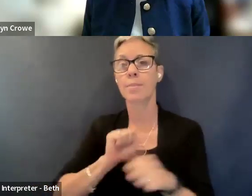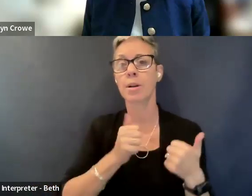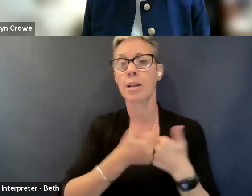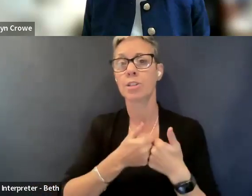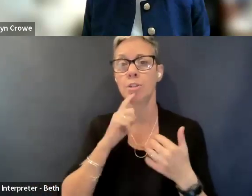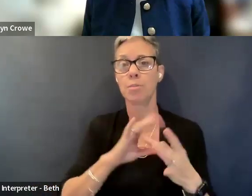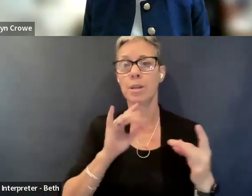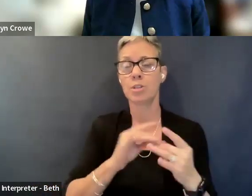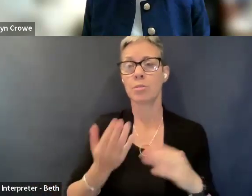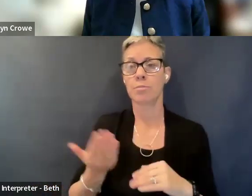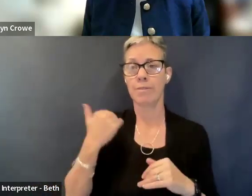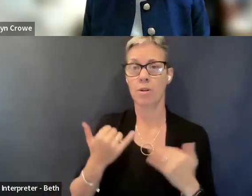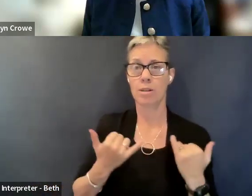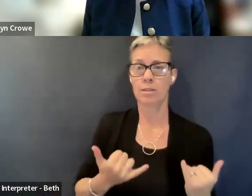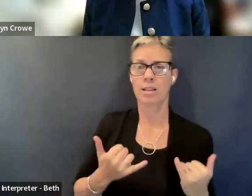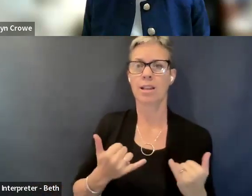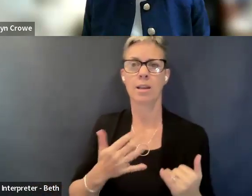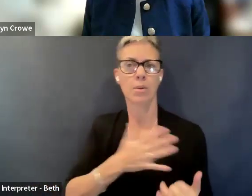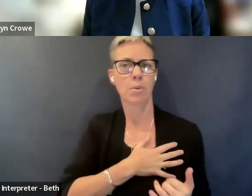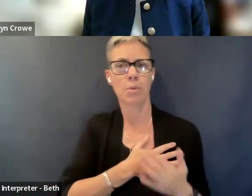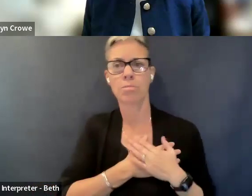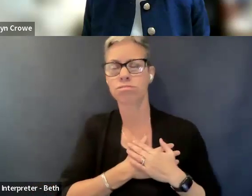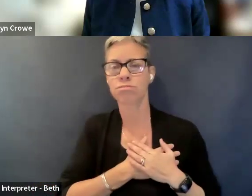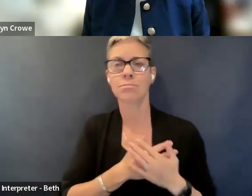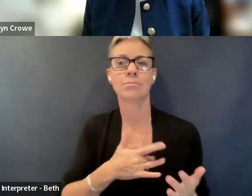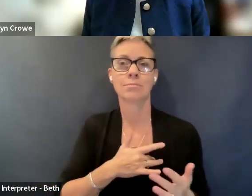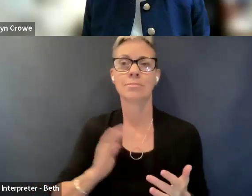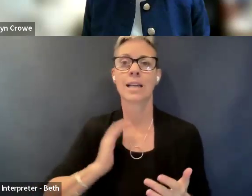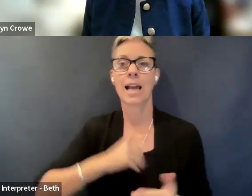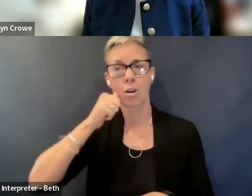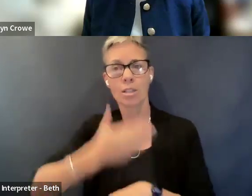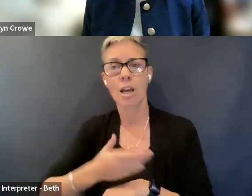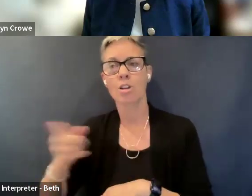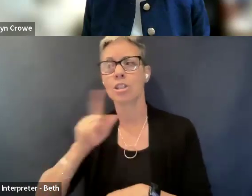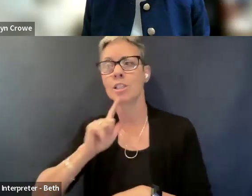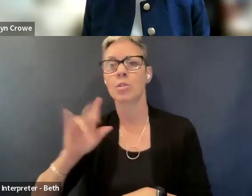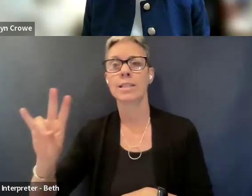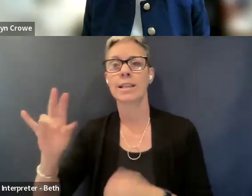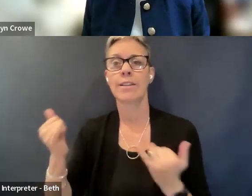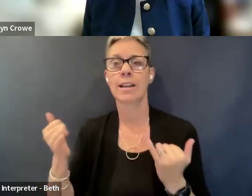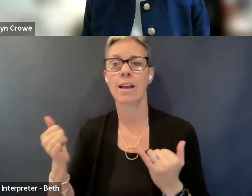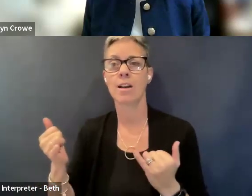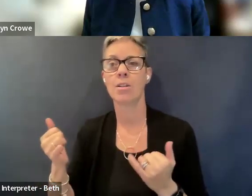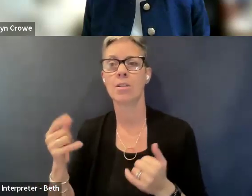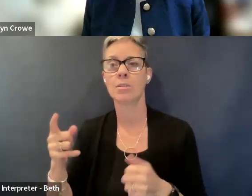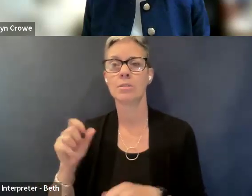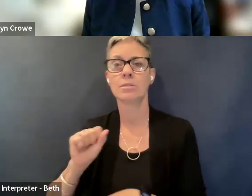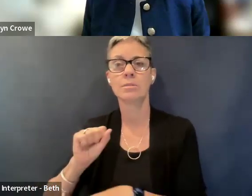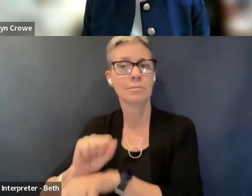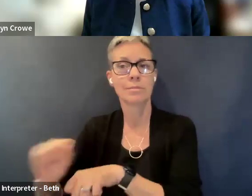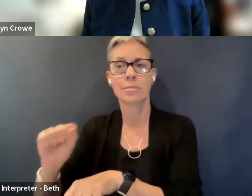earlier is close to home to me too. Our daughter, who is 27 now, employment is a